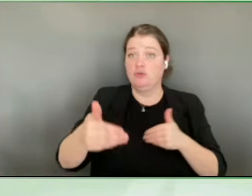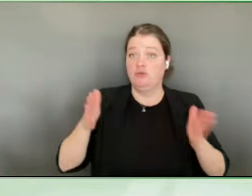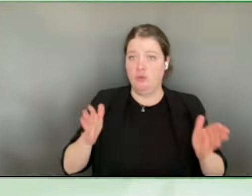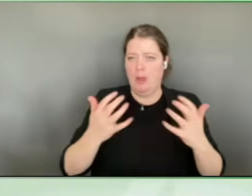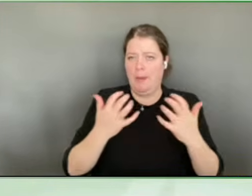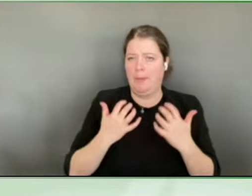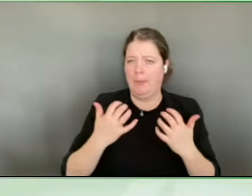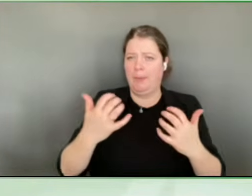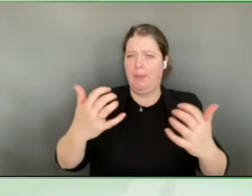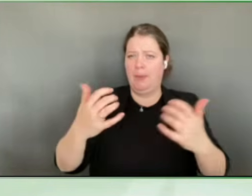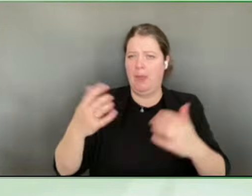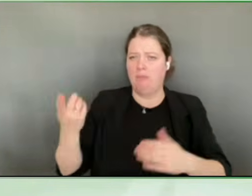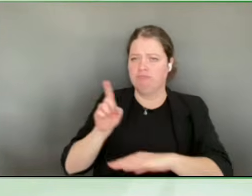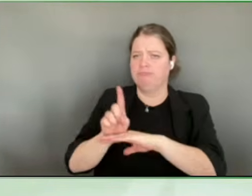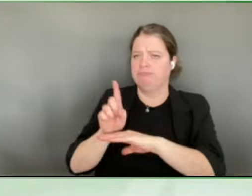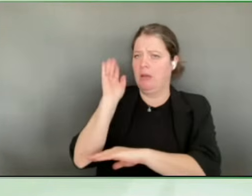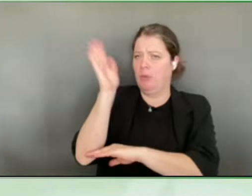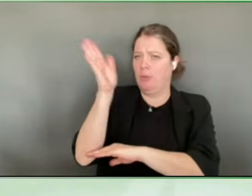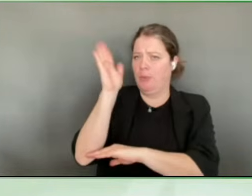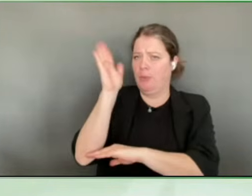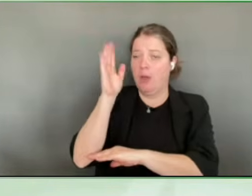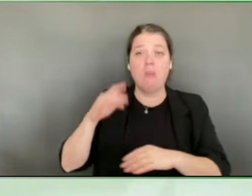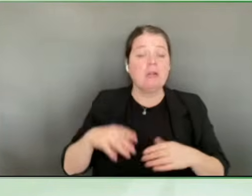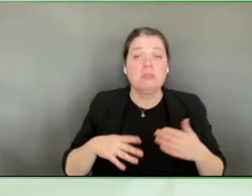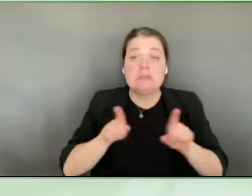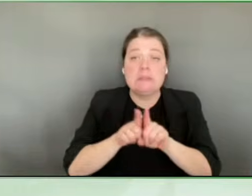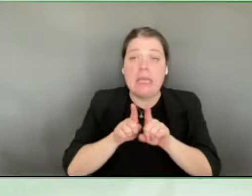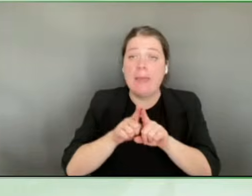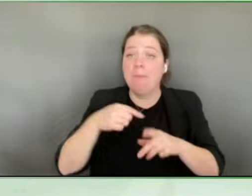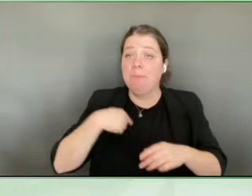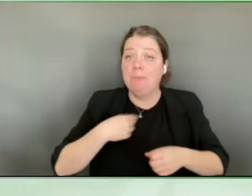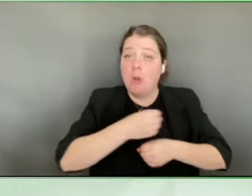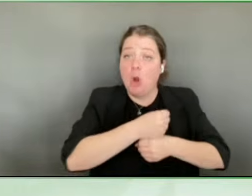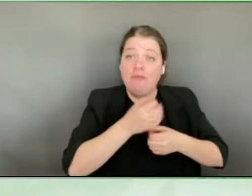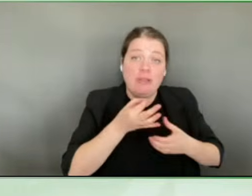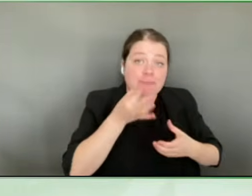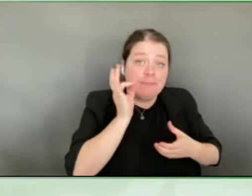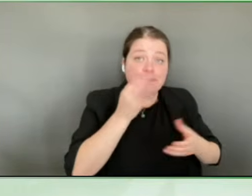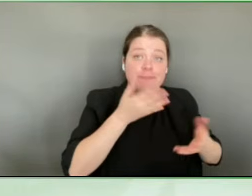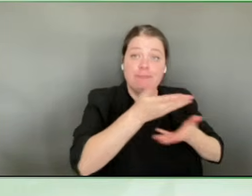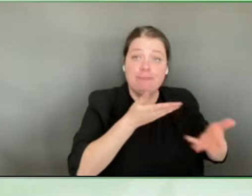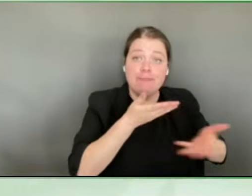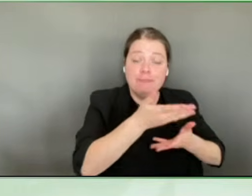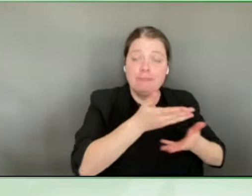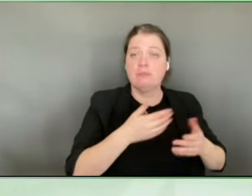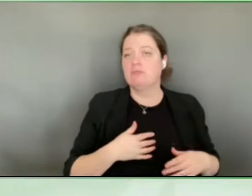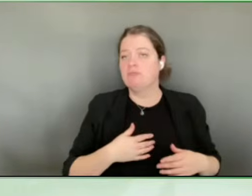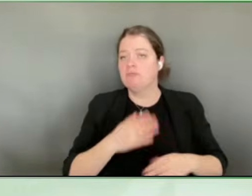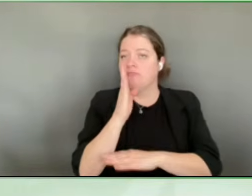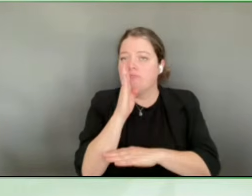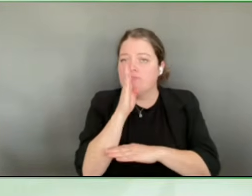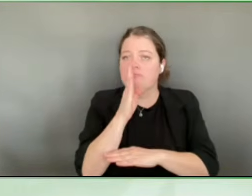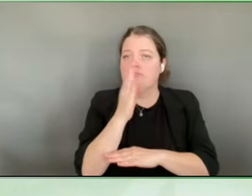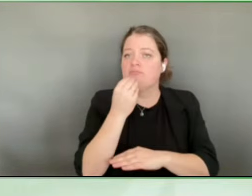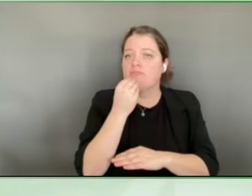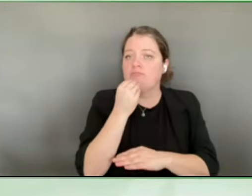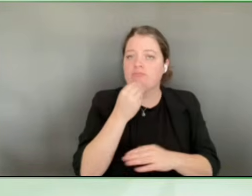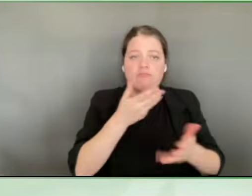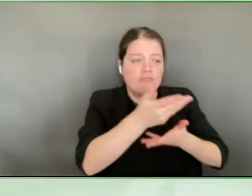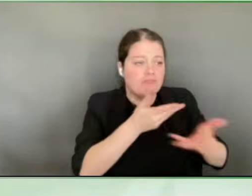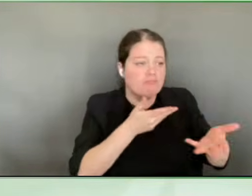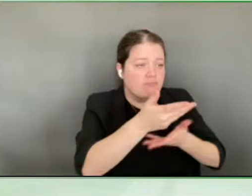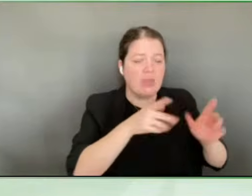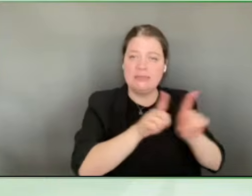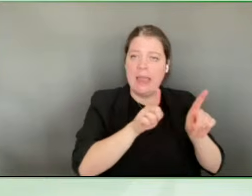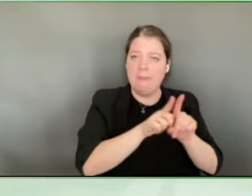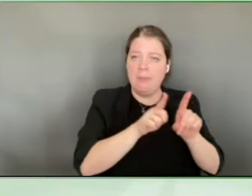It's when we're having a lunch, and we're talking to people. So that's the bit I think we need to work on to encourage people, because everyone's